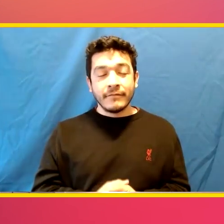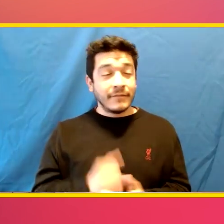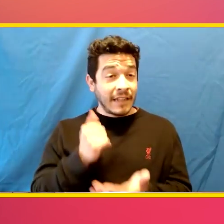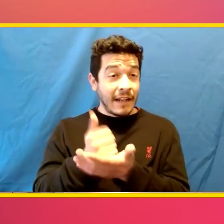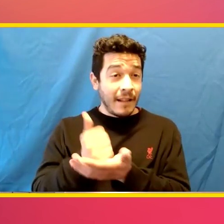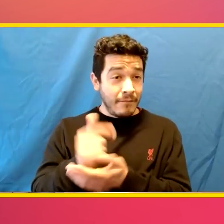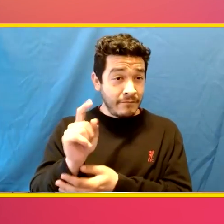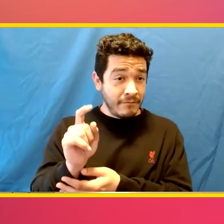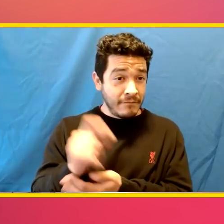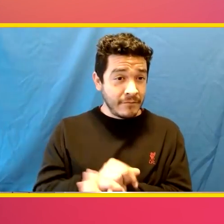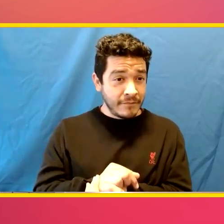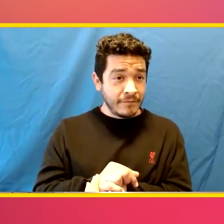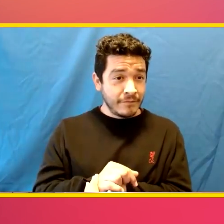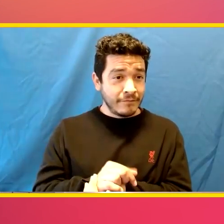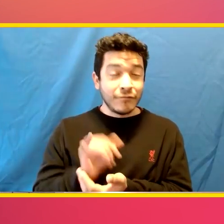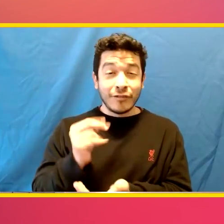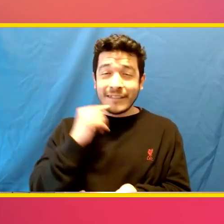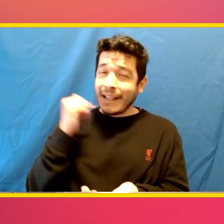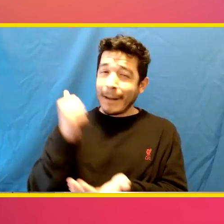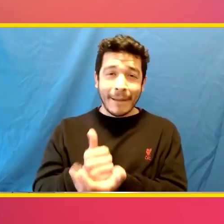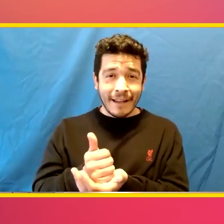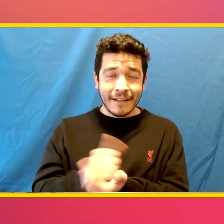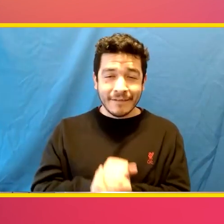all? Amen. Mm-hmm.